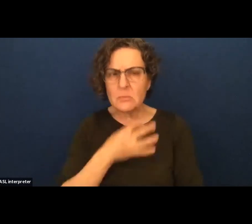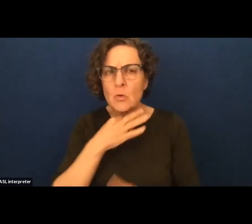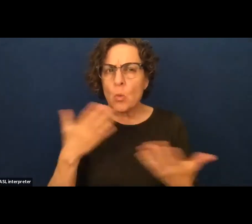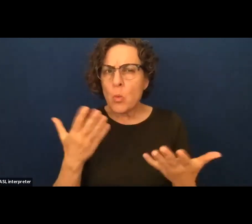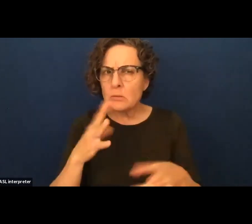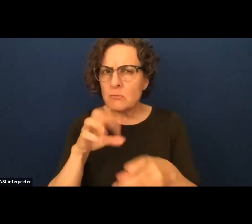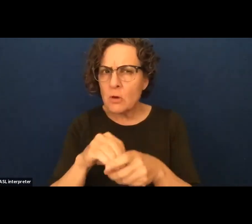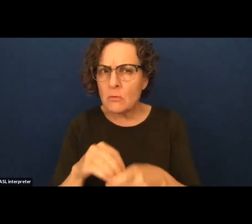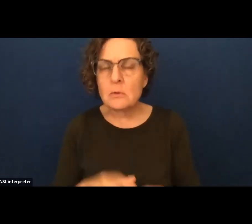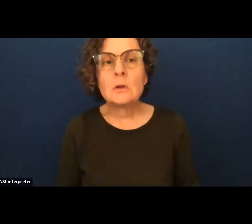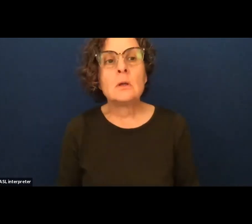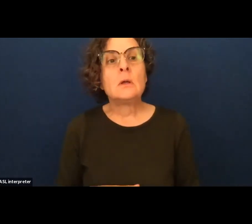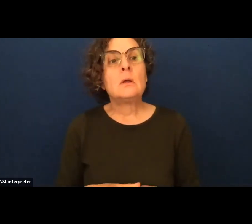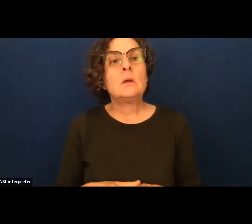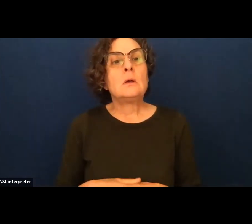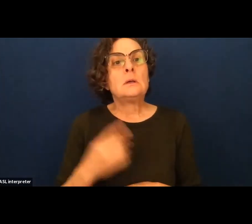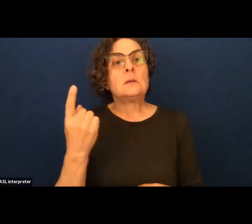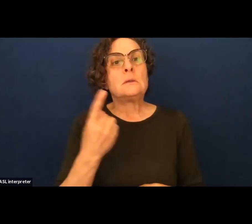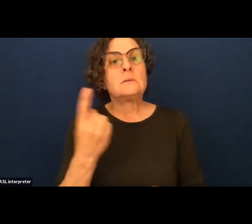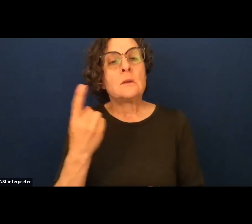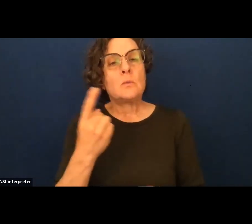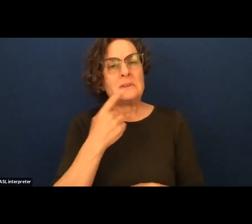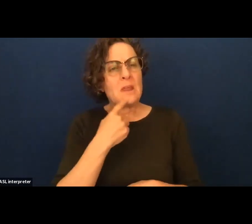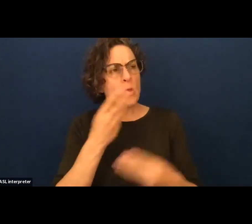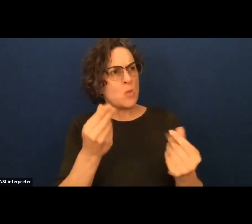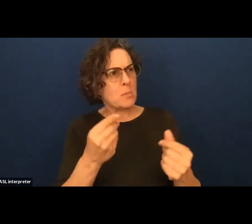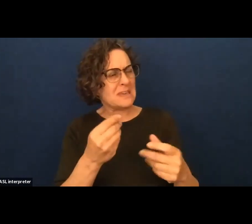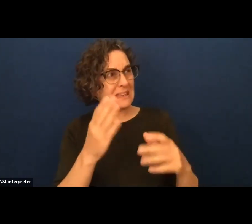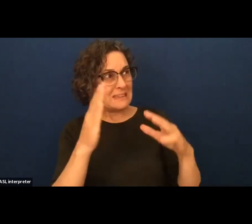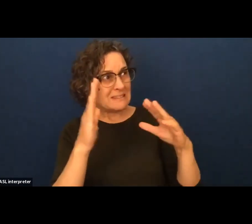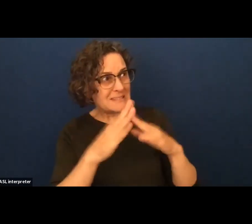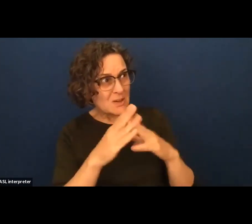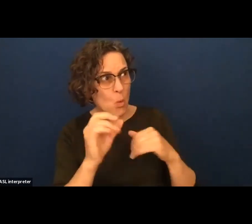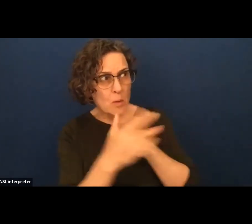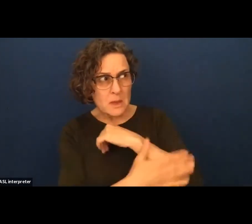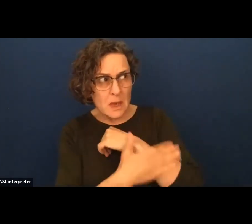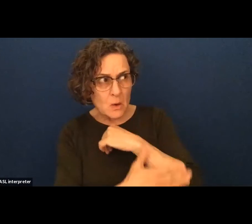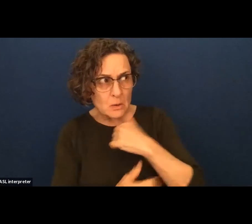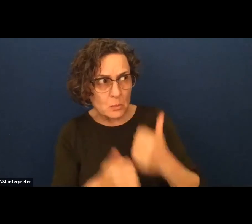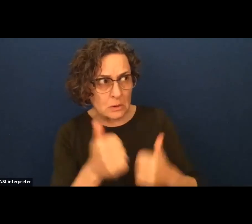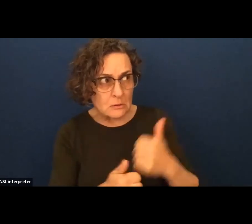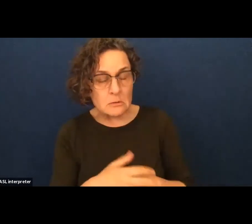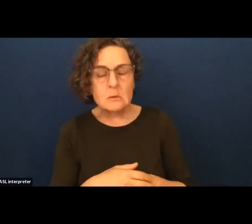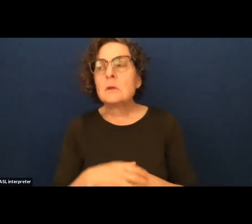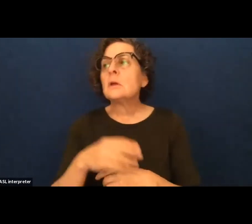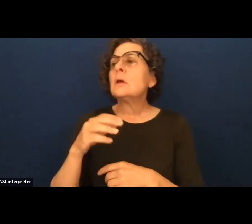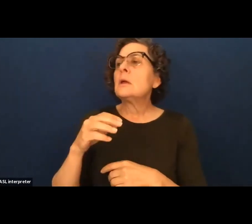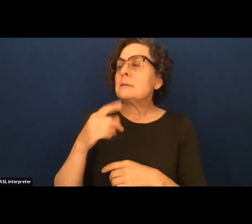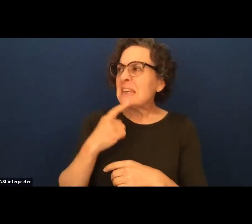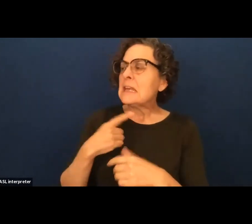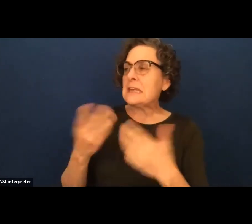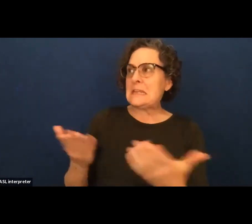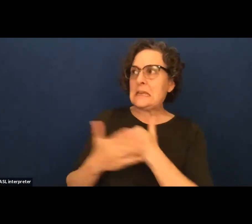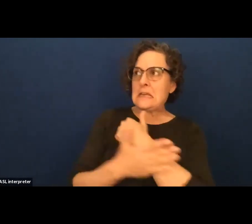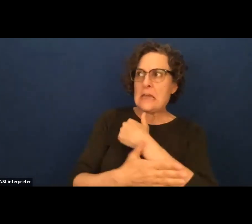Is the property in the city or the county that you're speaking of? They would be in the county. Okay. I'm going to